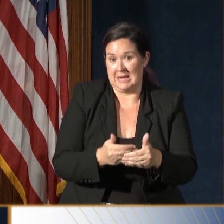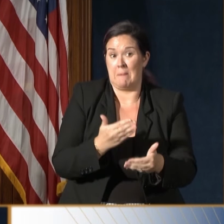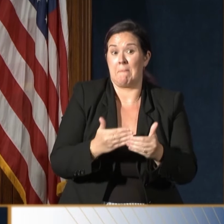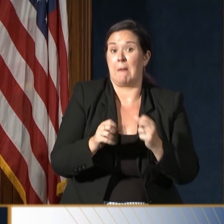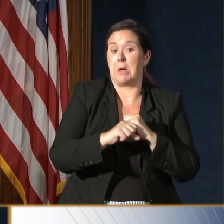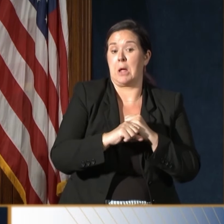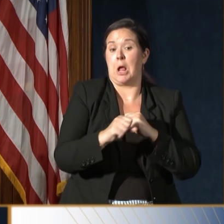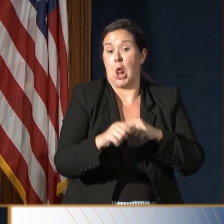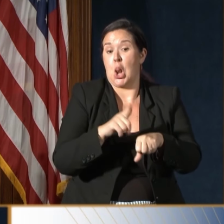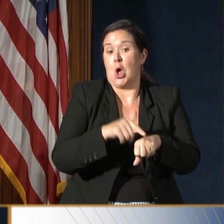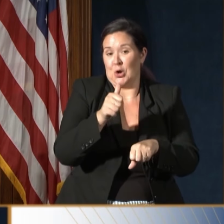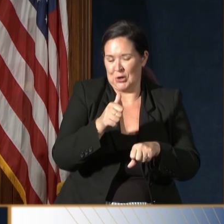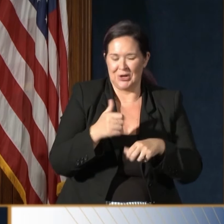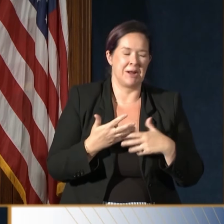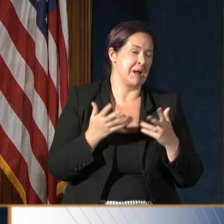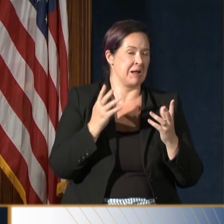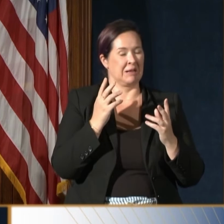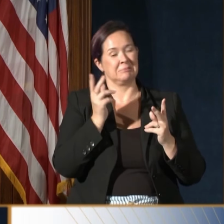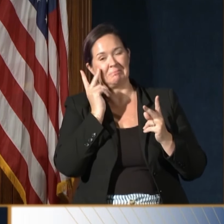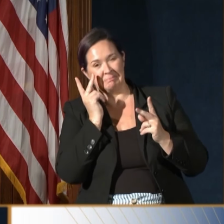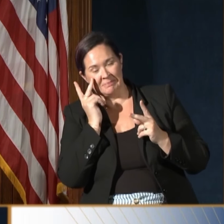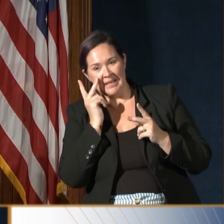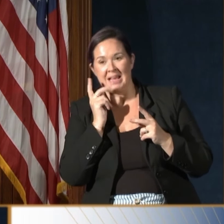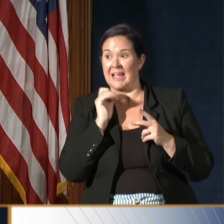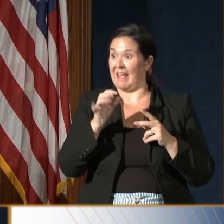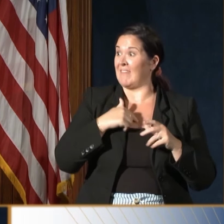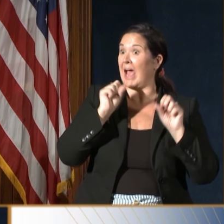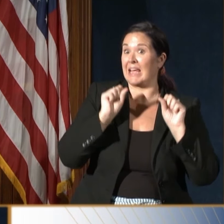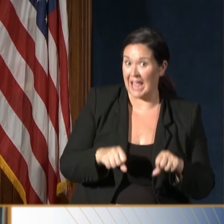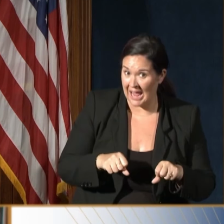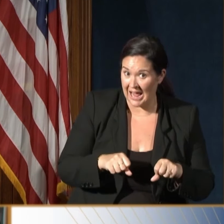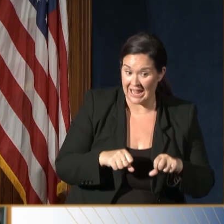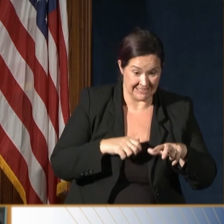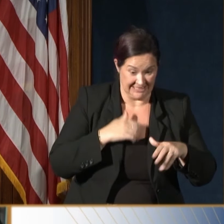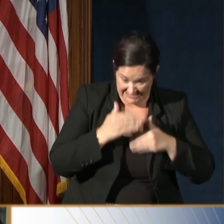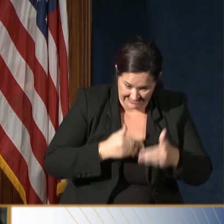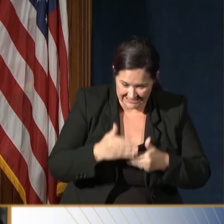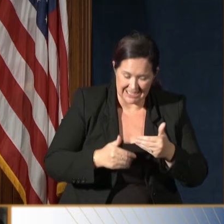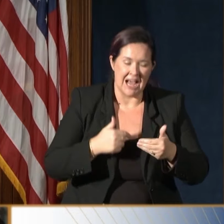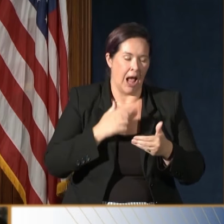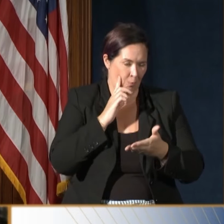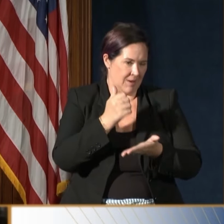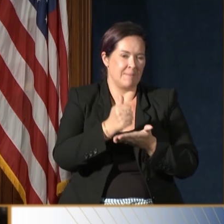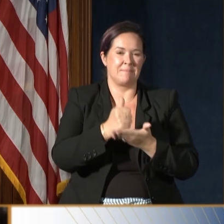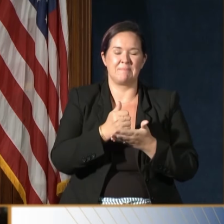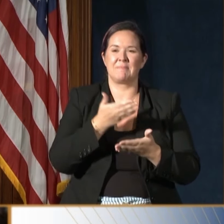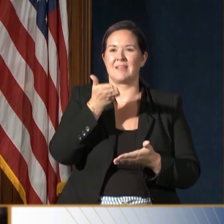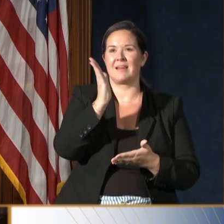longer than that, but as long as I have steps to take, I'm with you. God bless you. Godspeed.